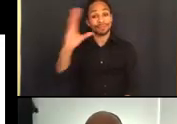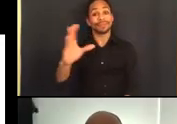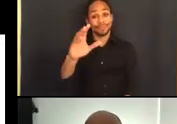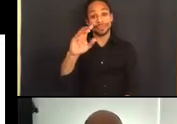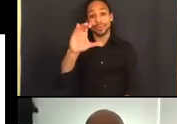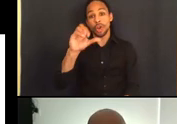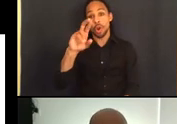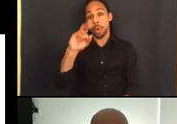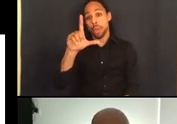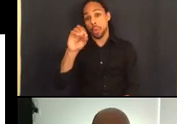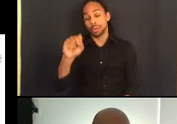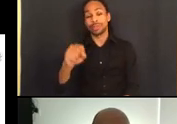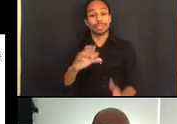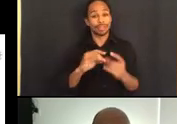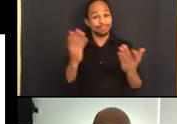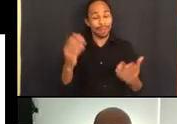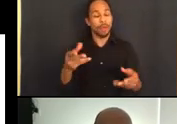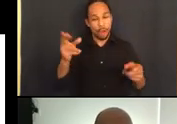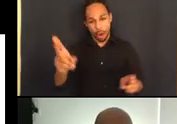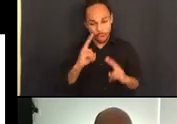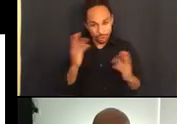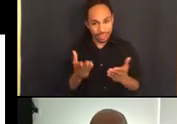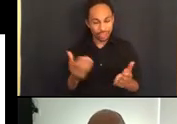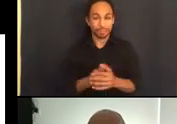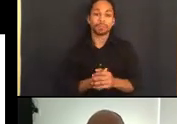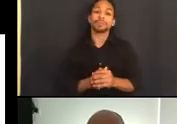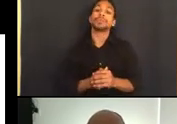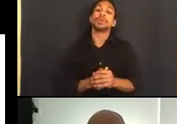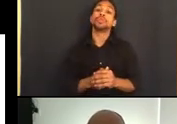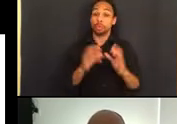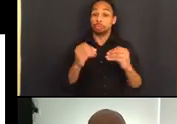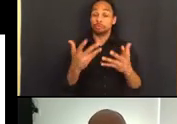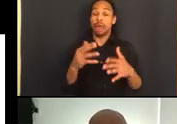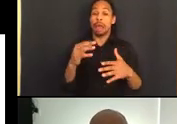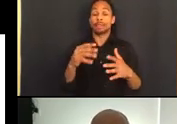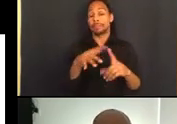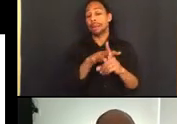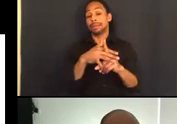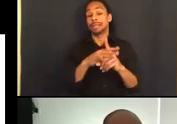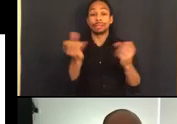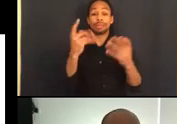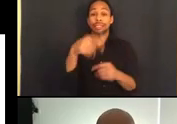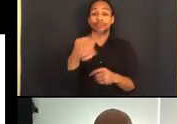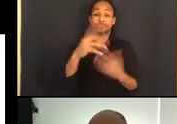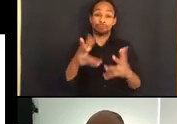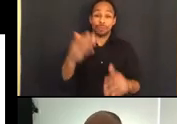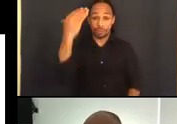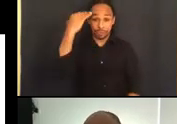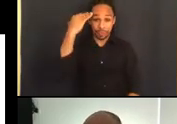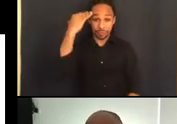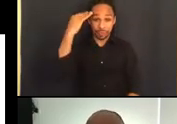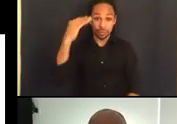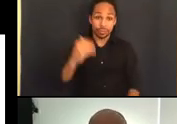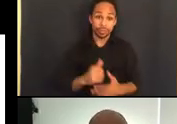group of panelists. So to provide some very brief context, as many already know, Tijuana